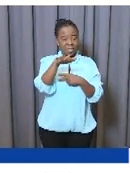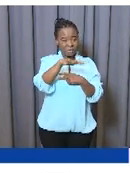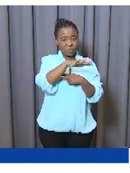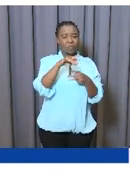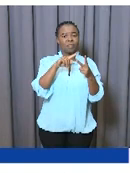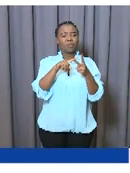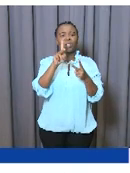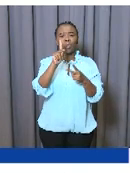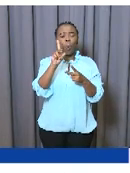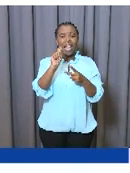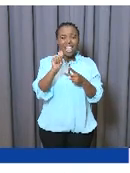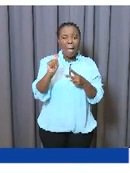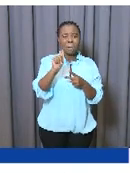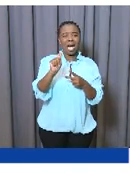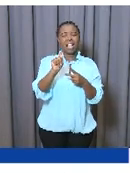Kwatema,